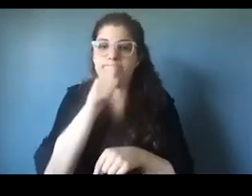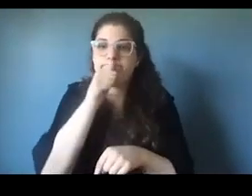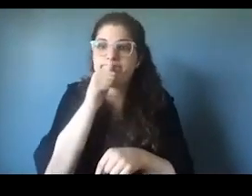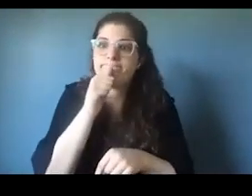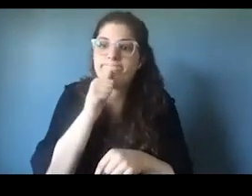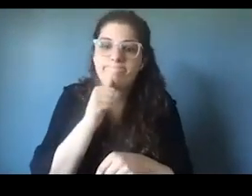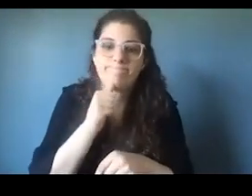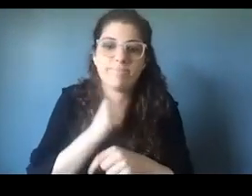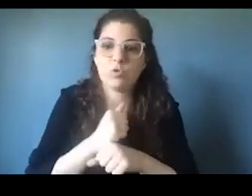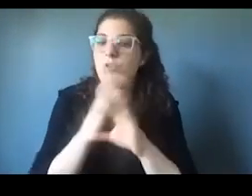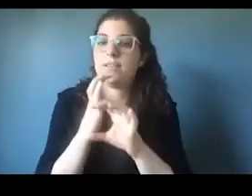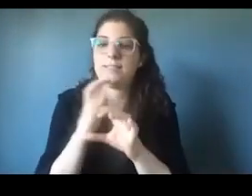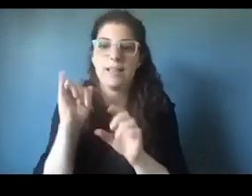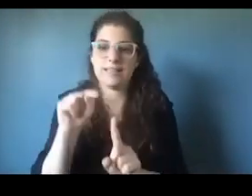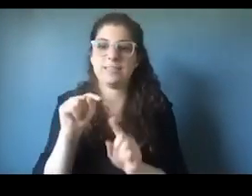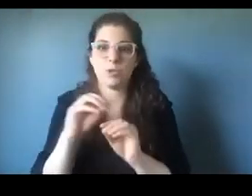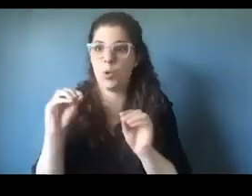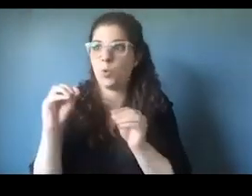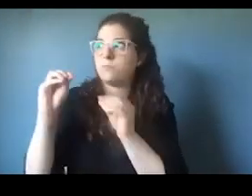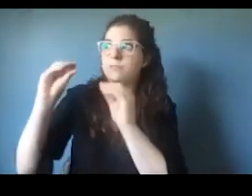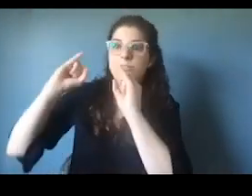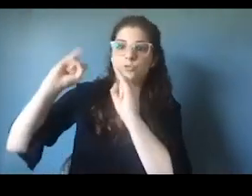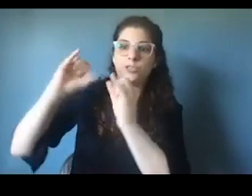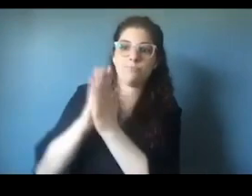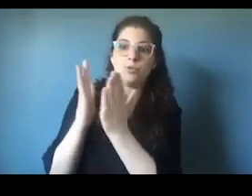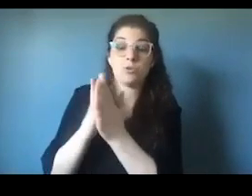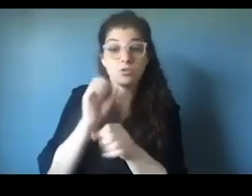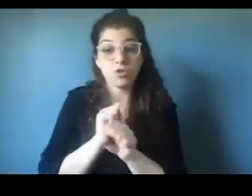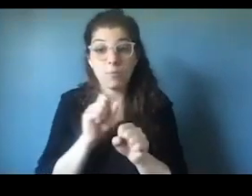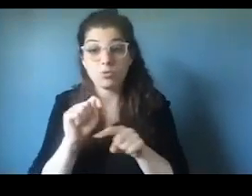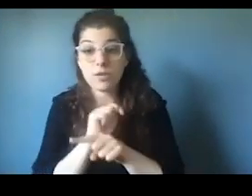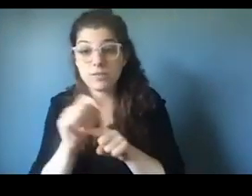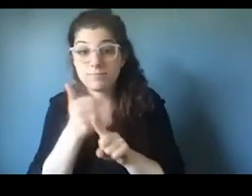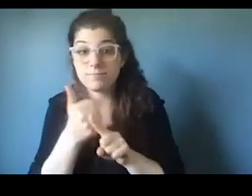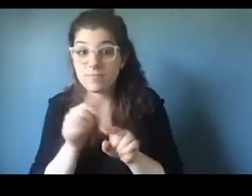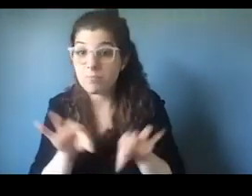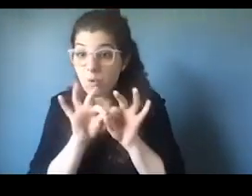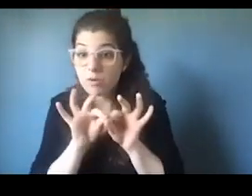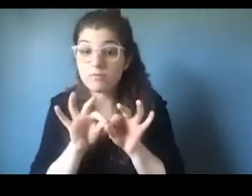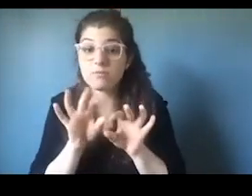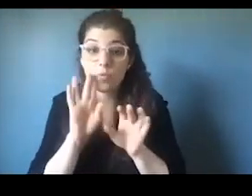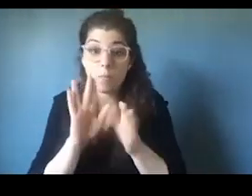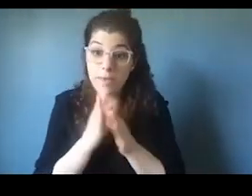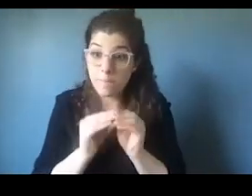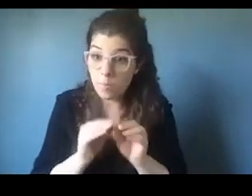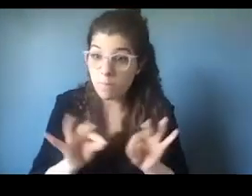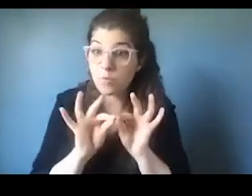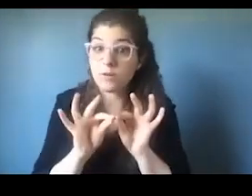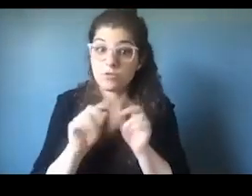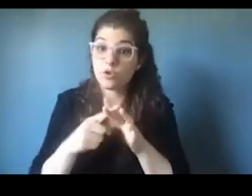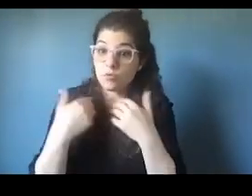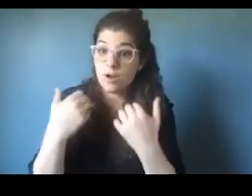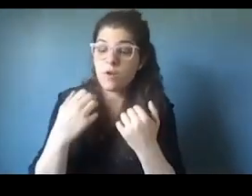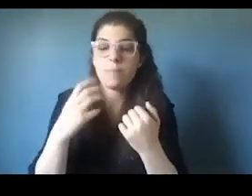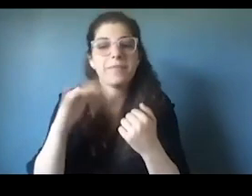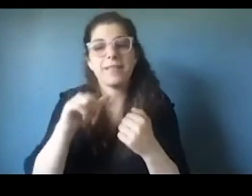this. Job training is important and no doubt is going to become important as the economy starts to recover, but that's not the problem right